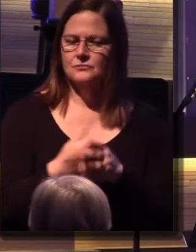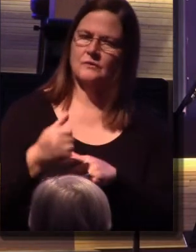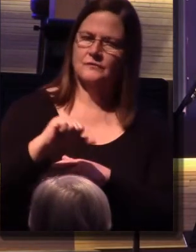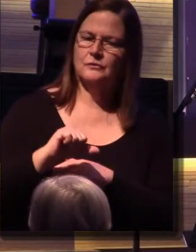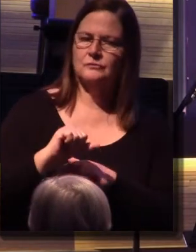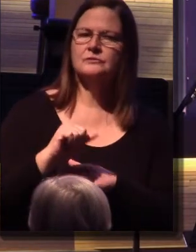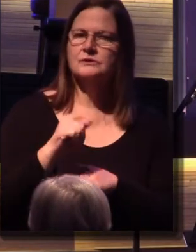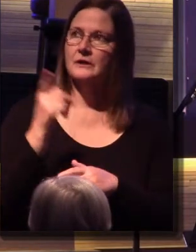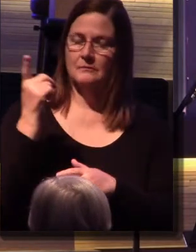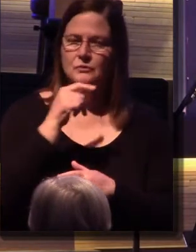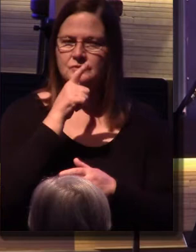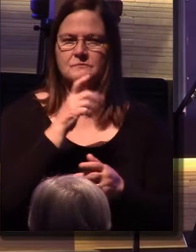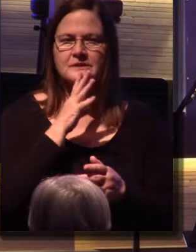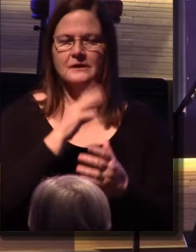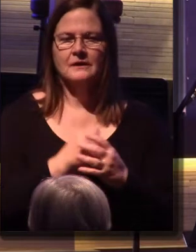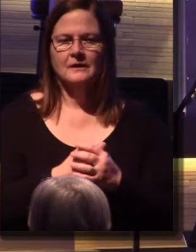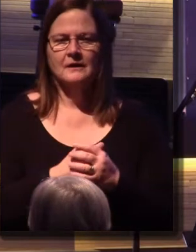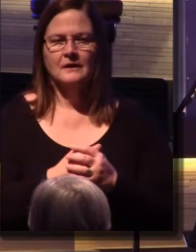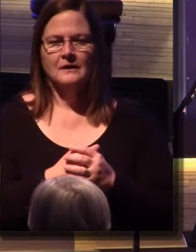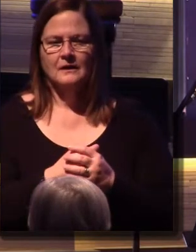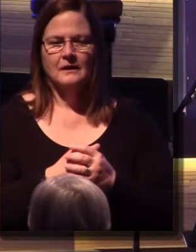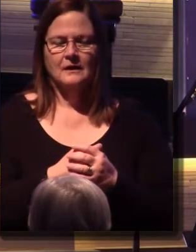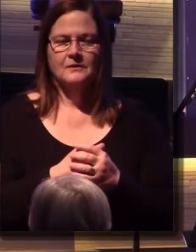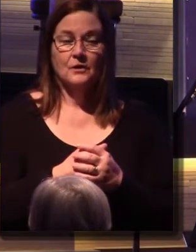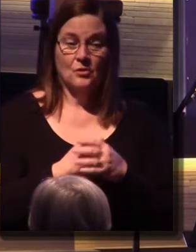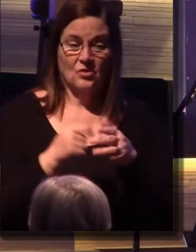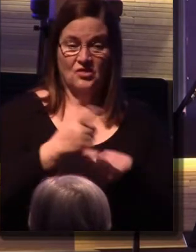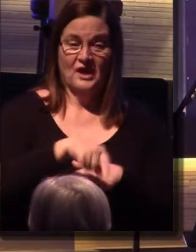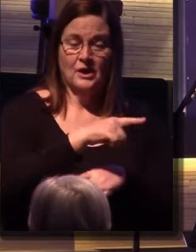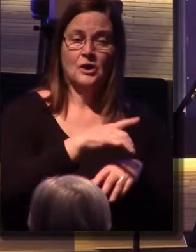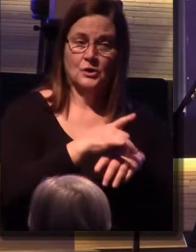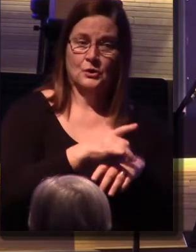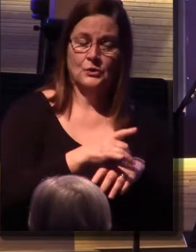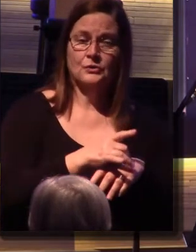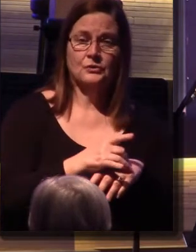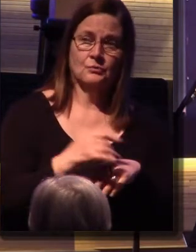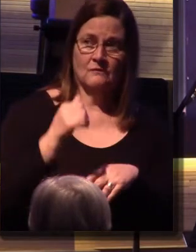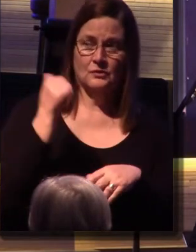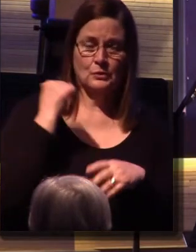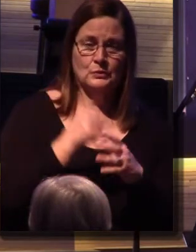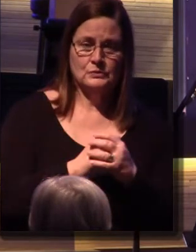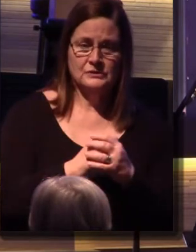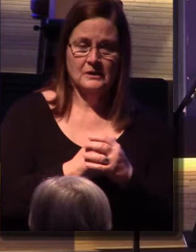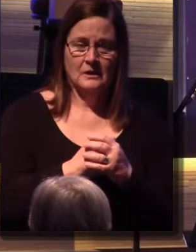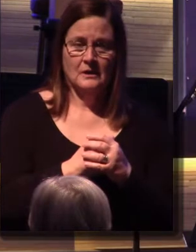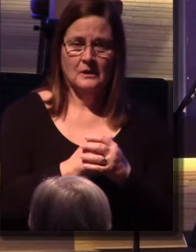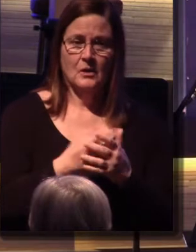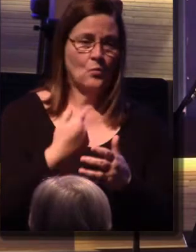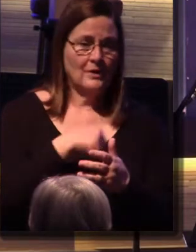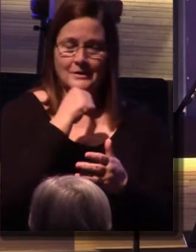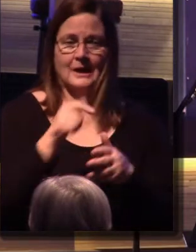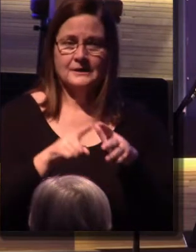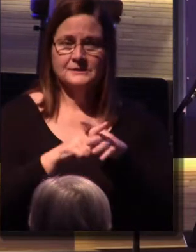speaking. For if those did not escape when they refused him who warned them on earth, much less will we escape who turn away